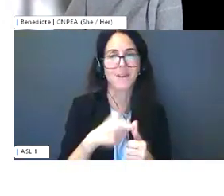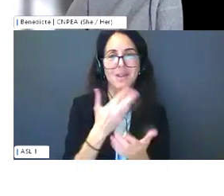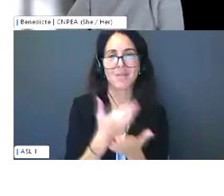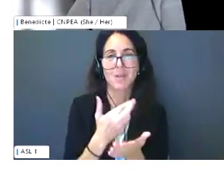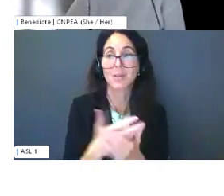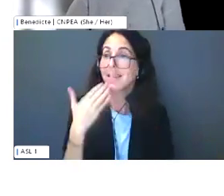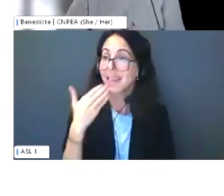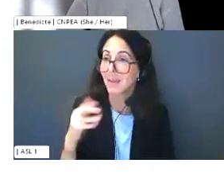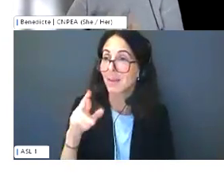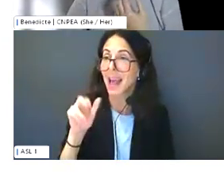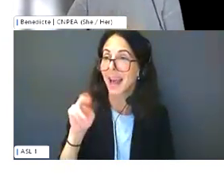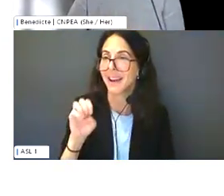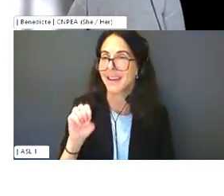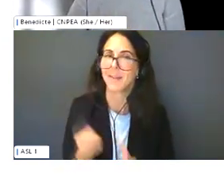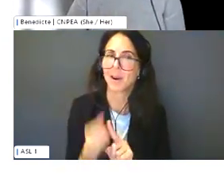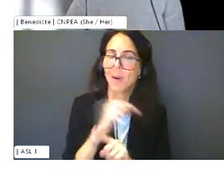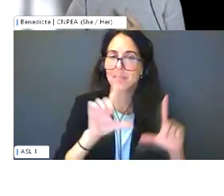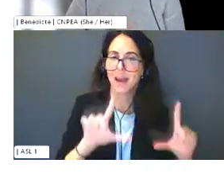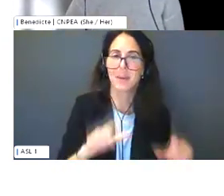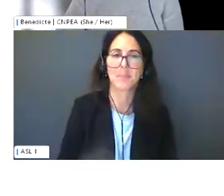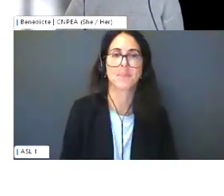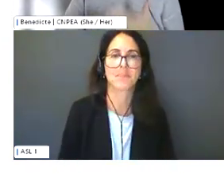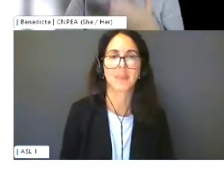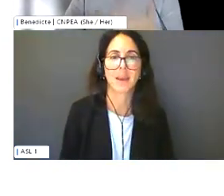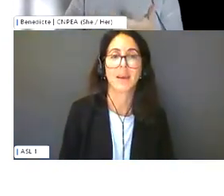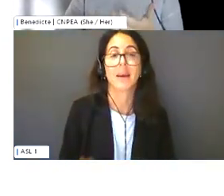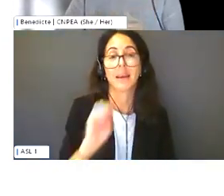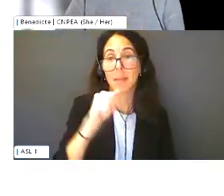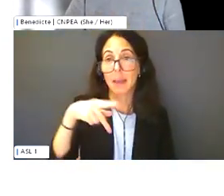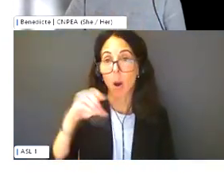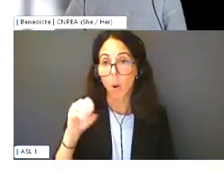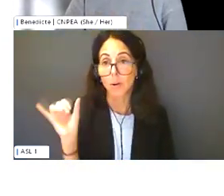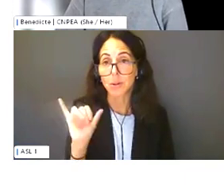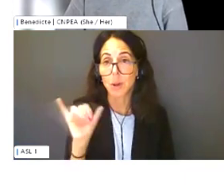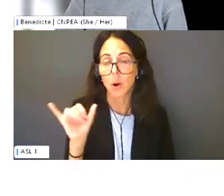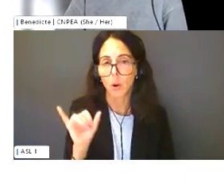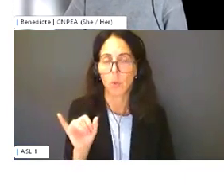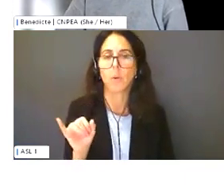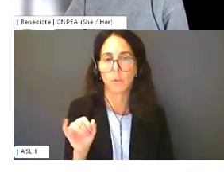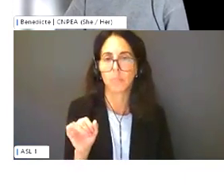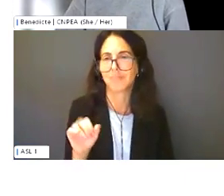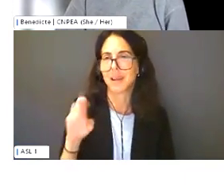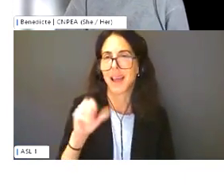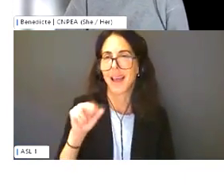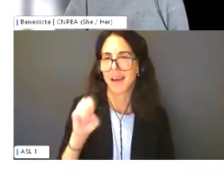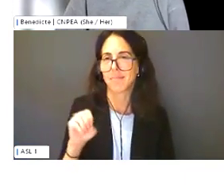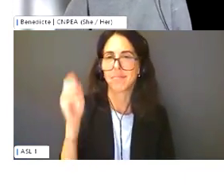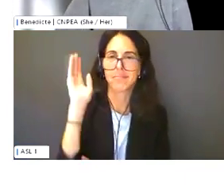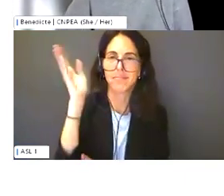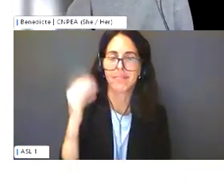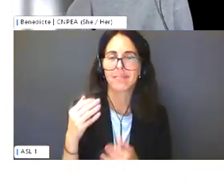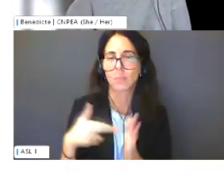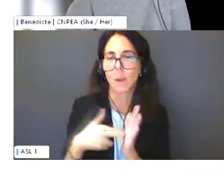for going back. Elder Abuse Prevention Ontario, which is represented by Rayanne today, has a lot of information as